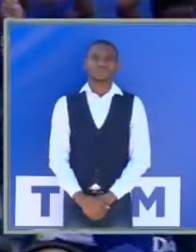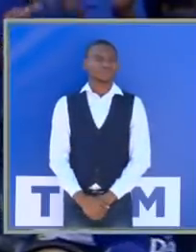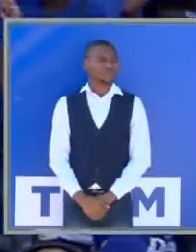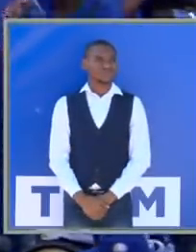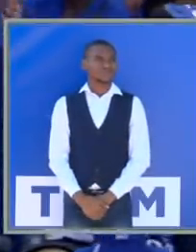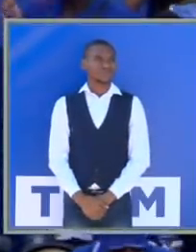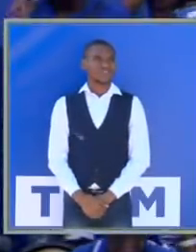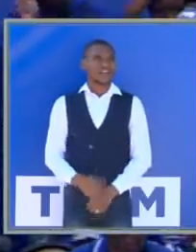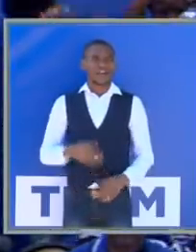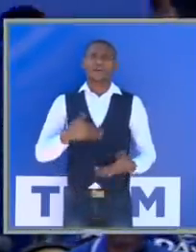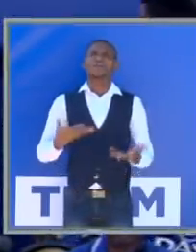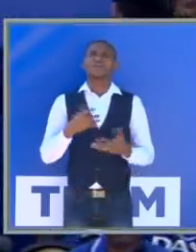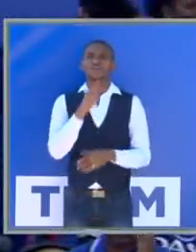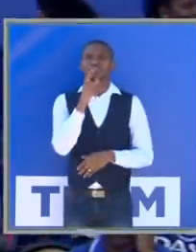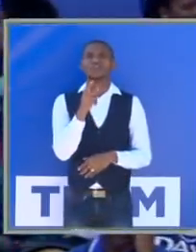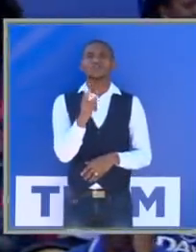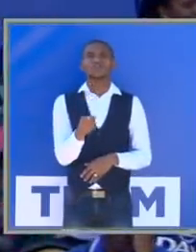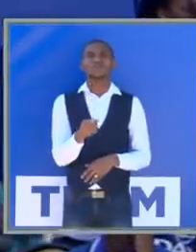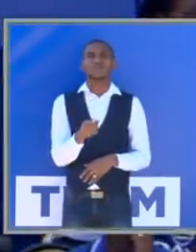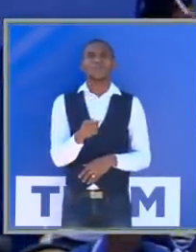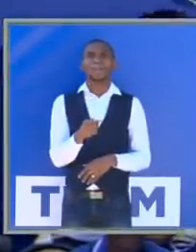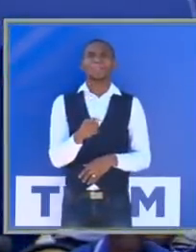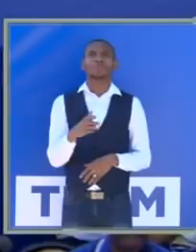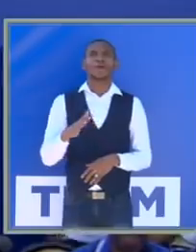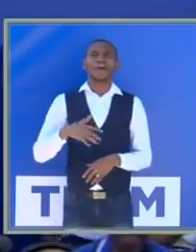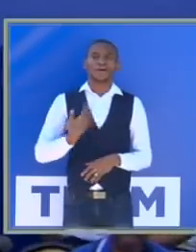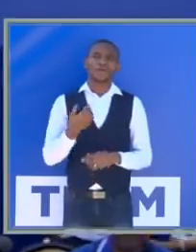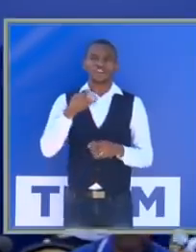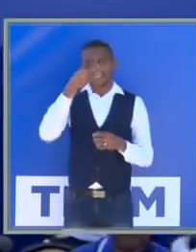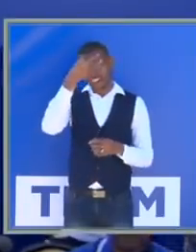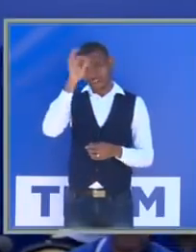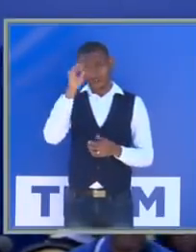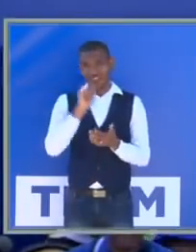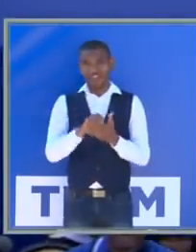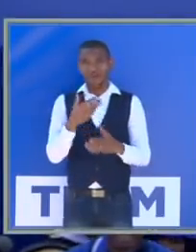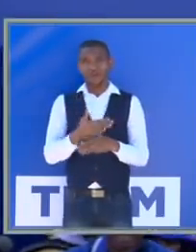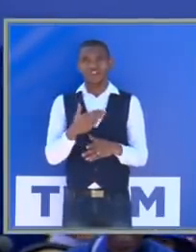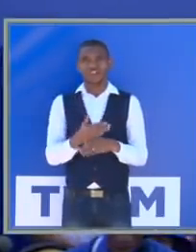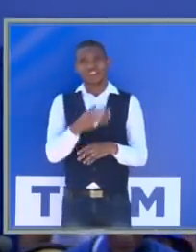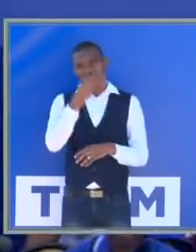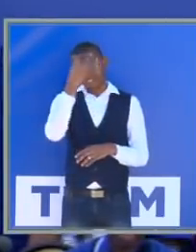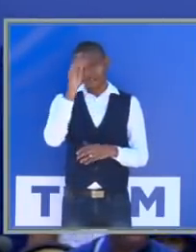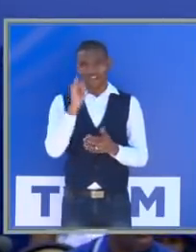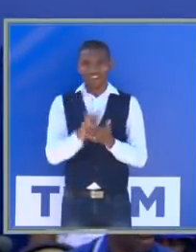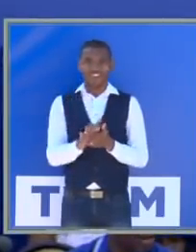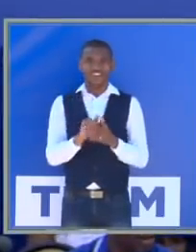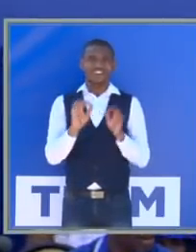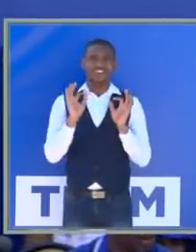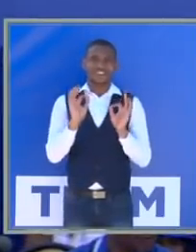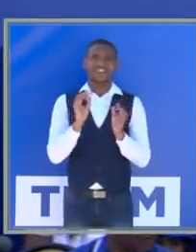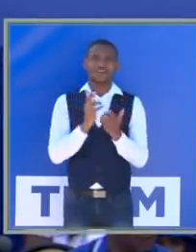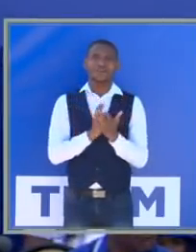I'm here to tell you, I want a government that works. I want a government that's efficient, that's